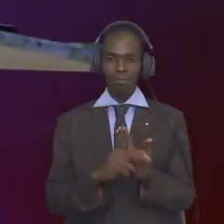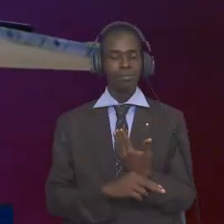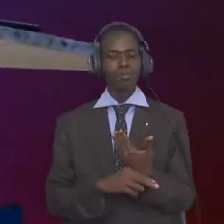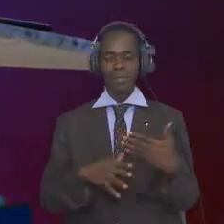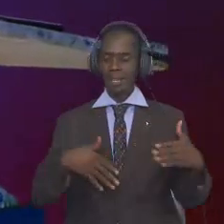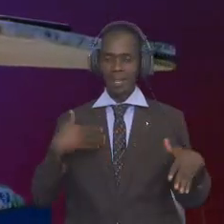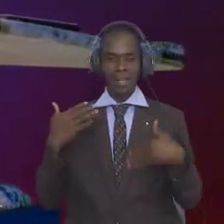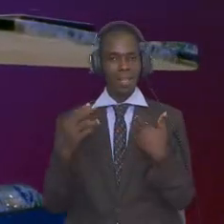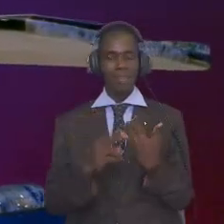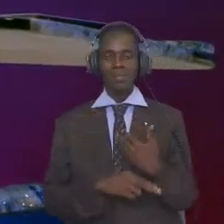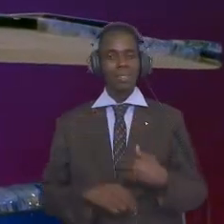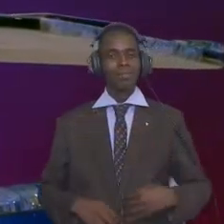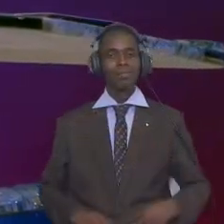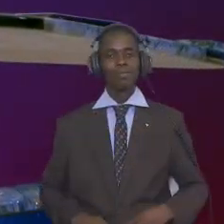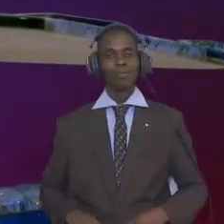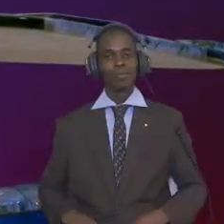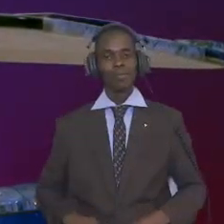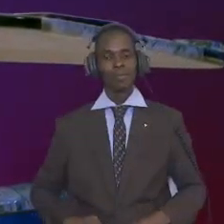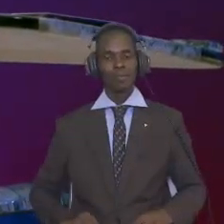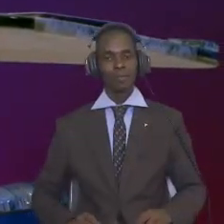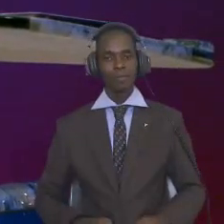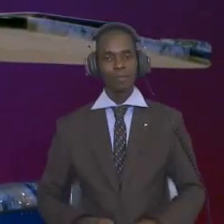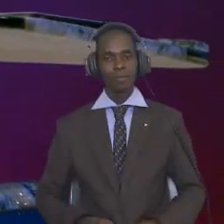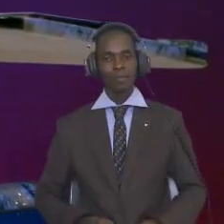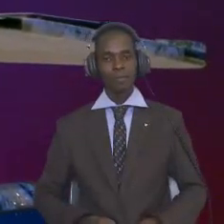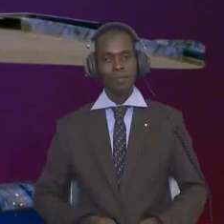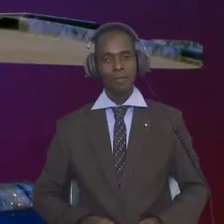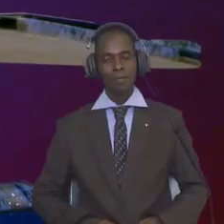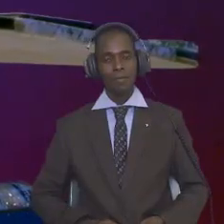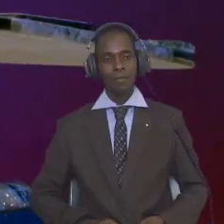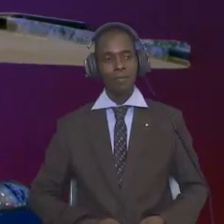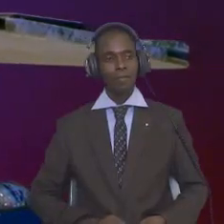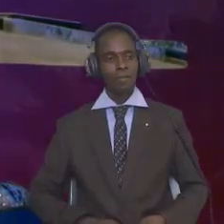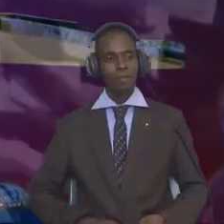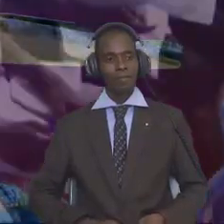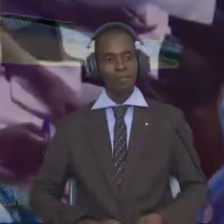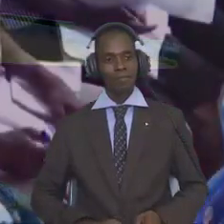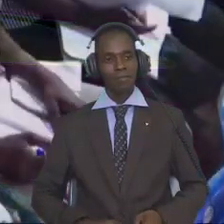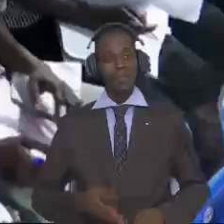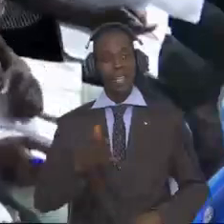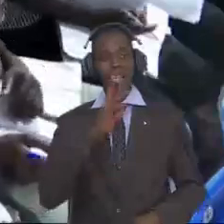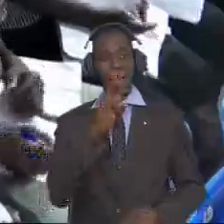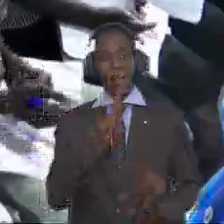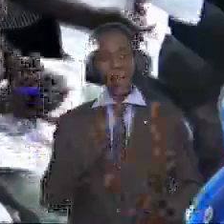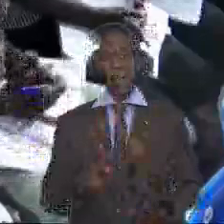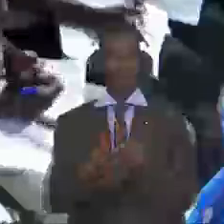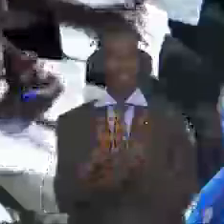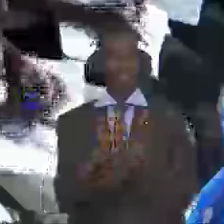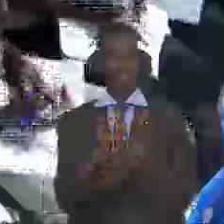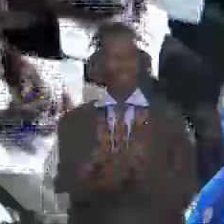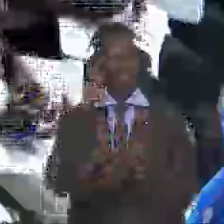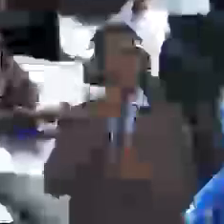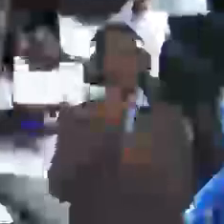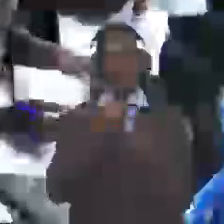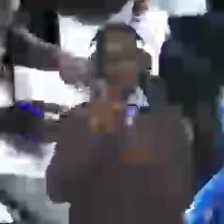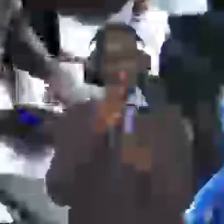gladness. There are, you know, people, they think that if you are saved, you are sober, you